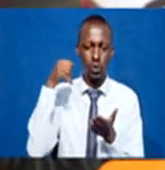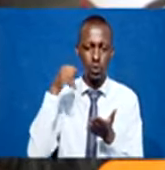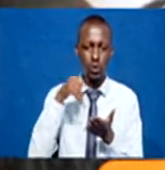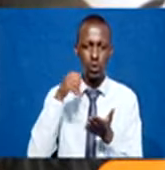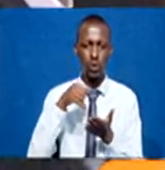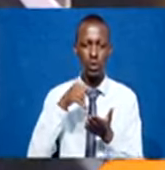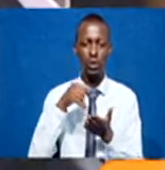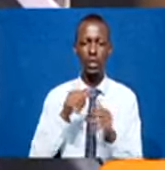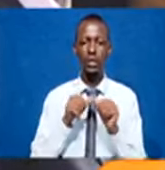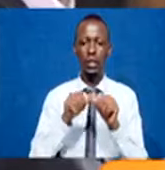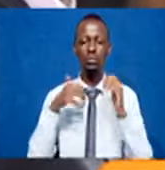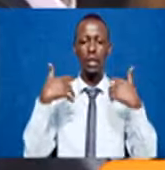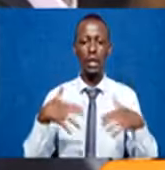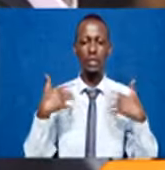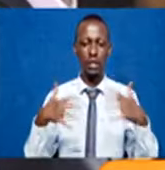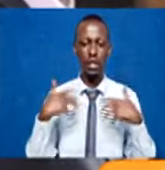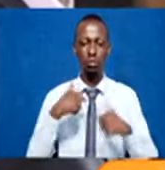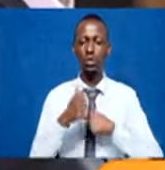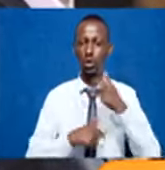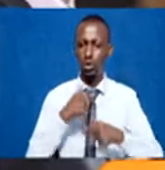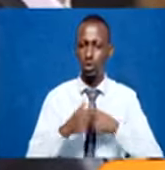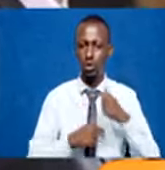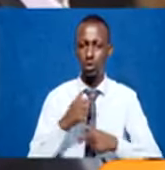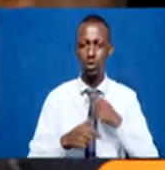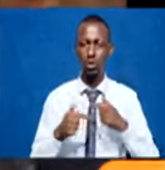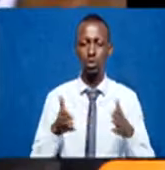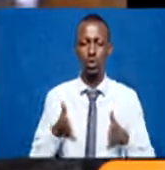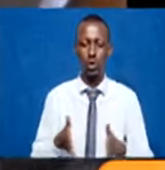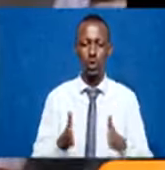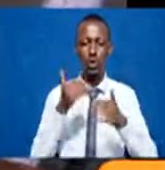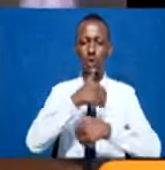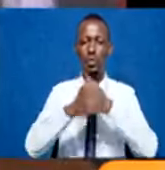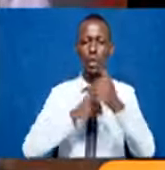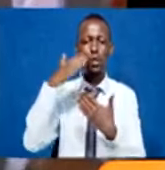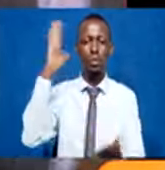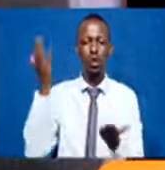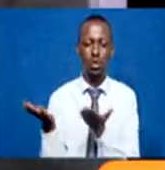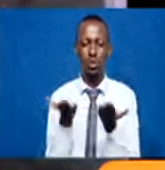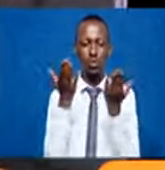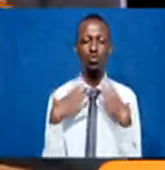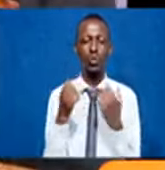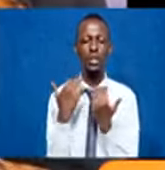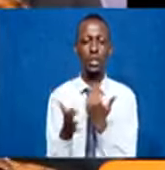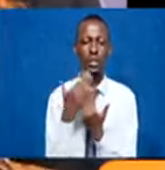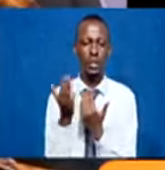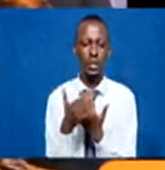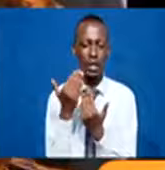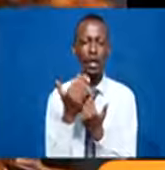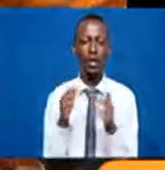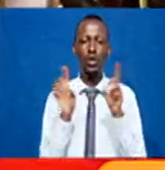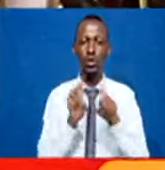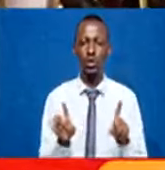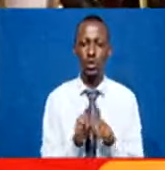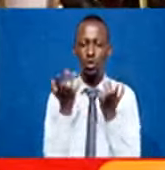prioritizing sustainable agricultural practices, expanding road networks, improving healthcare facilities, fostering a